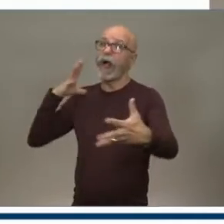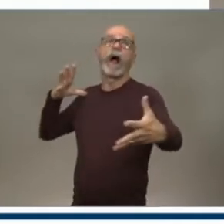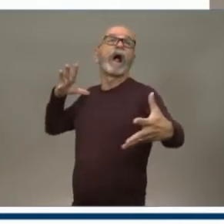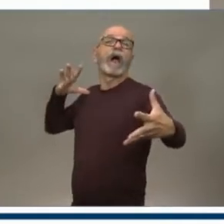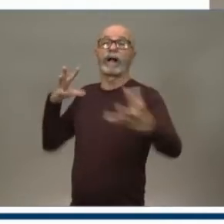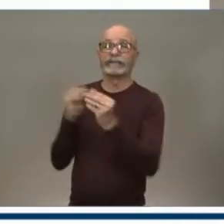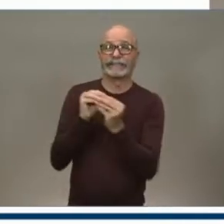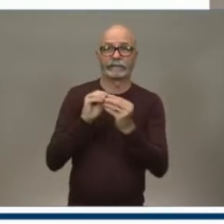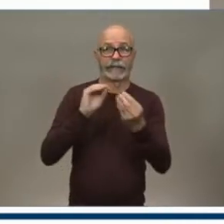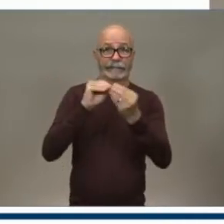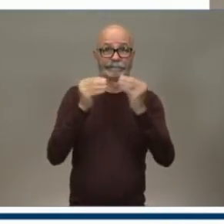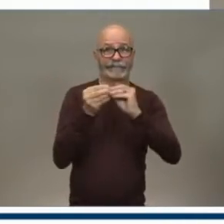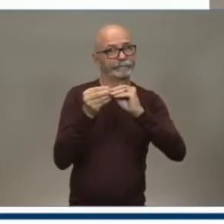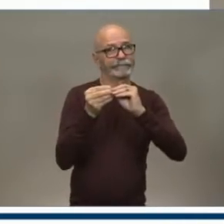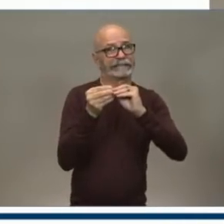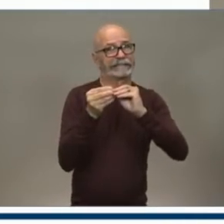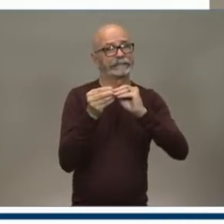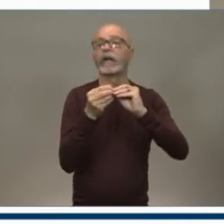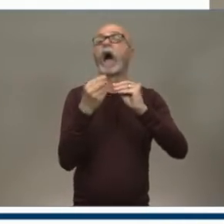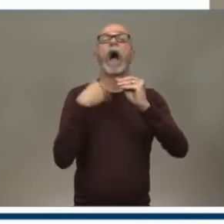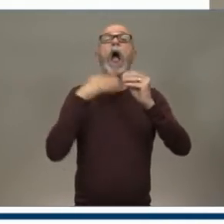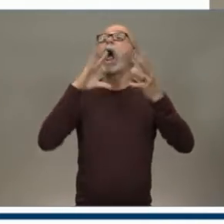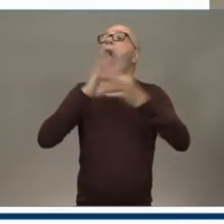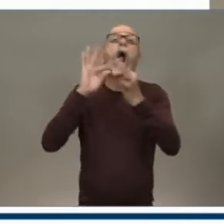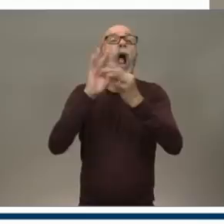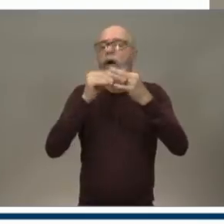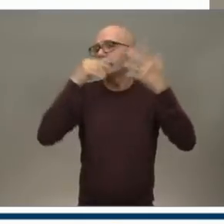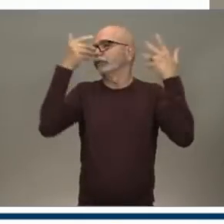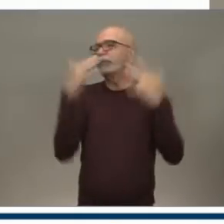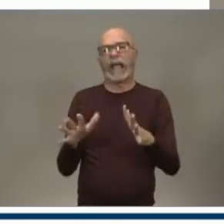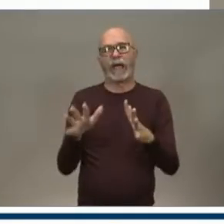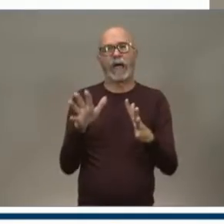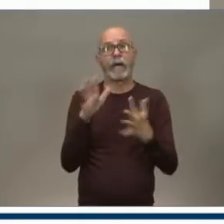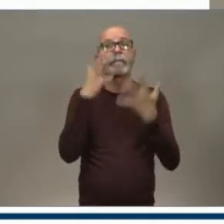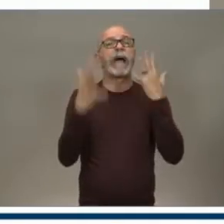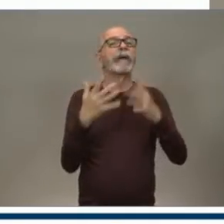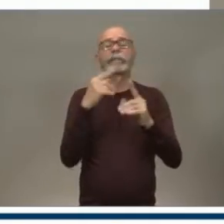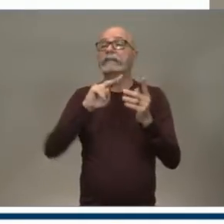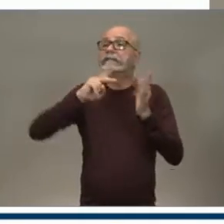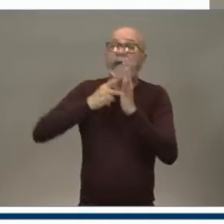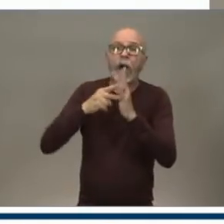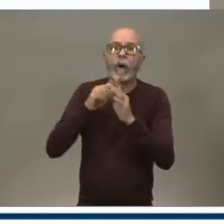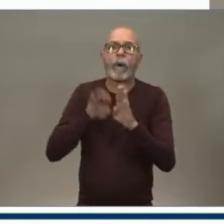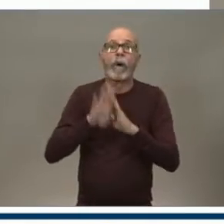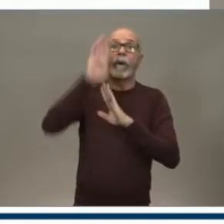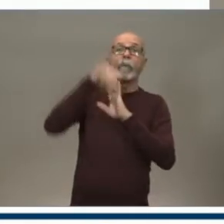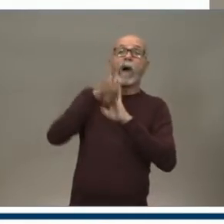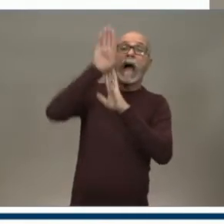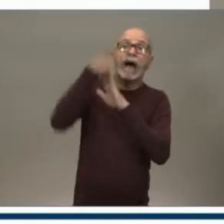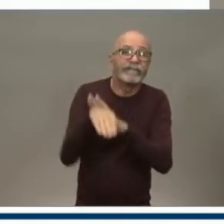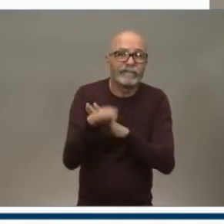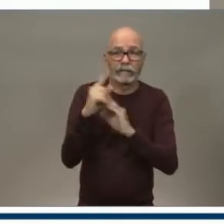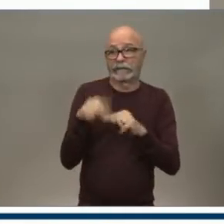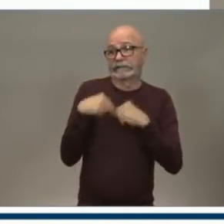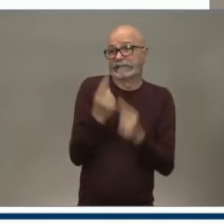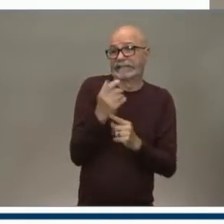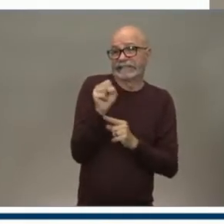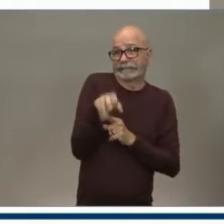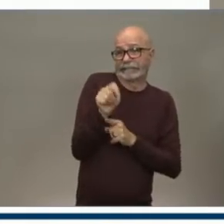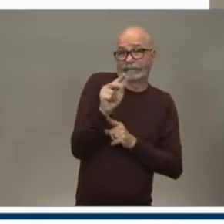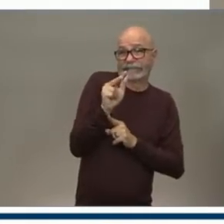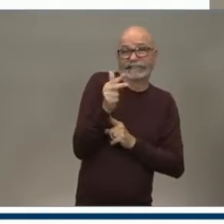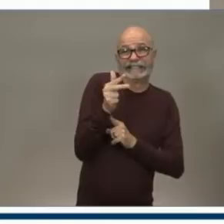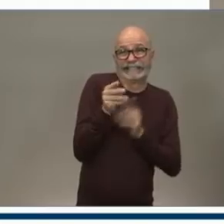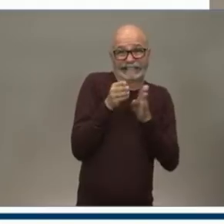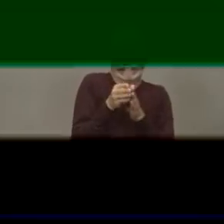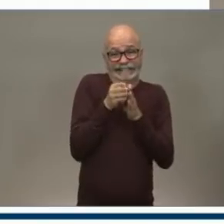and they're kind of irrelevant now. But when you look at the picture, in September we had 3 new cases. In October we had 21